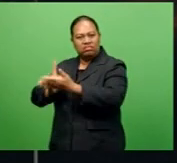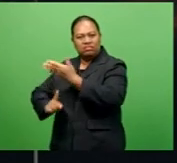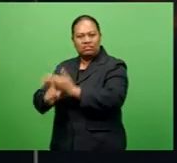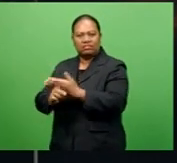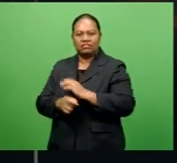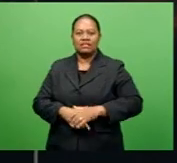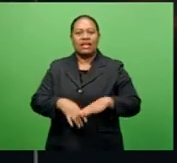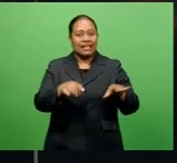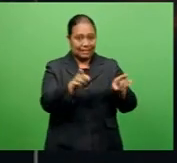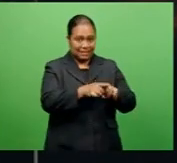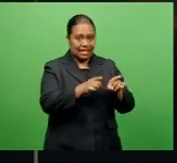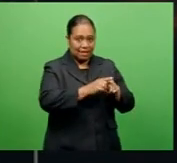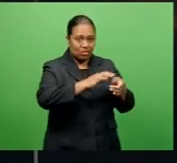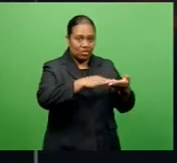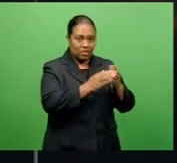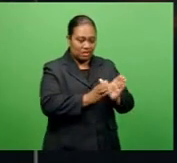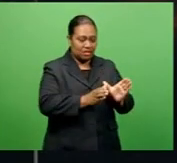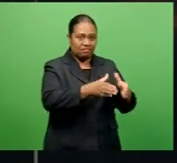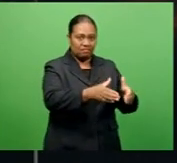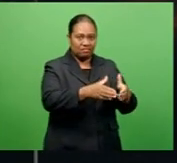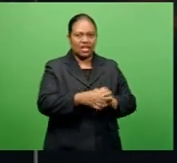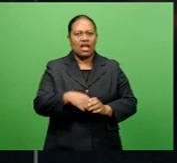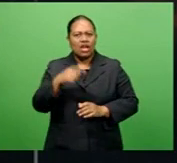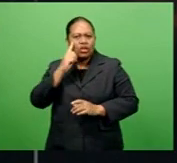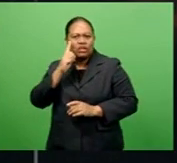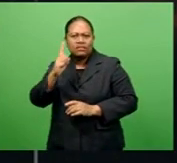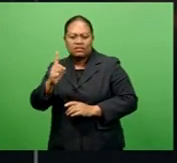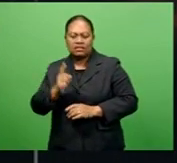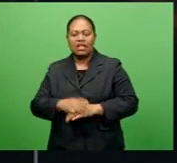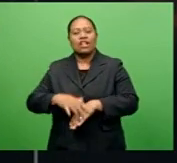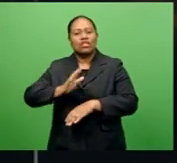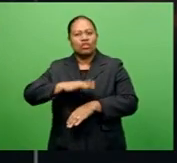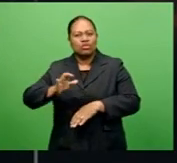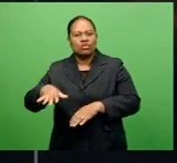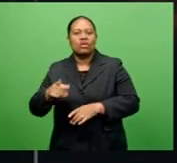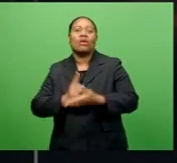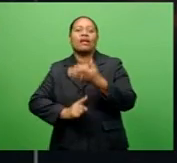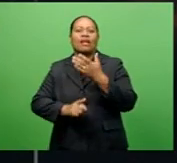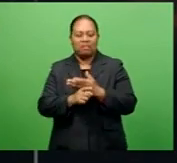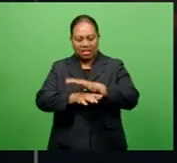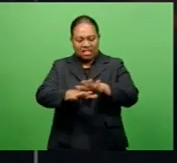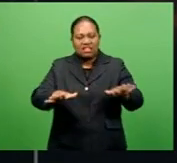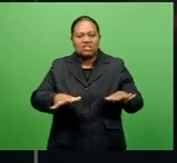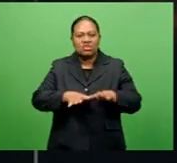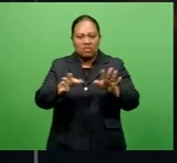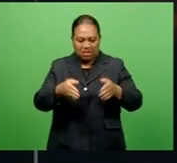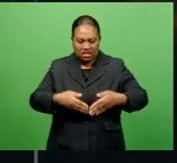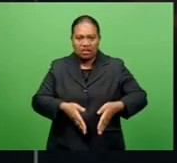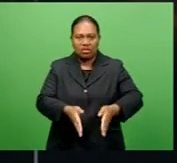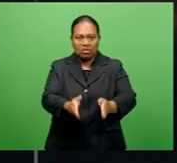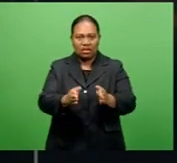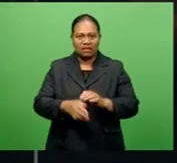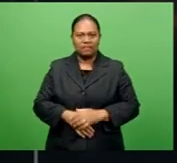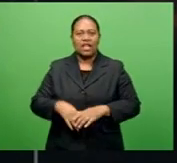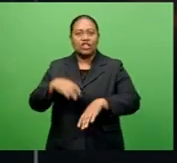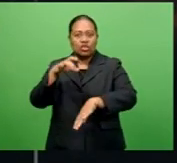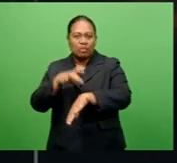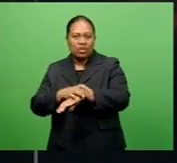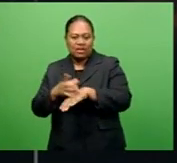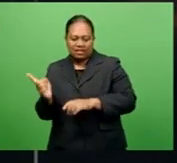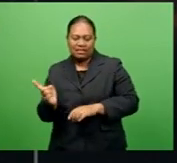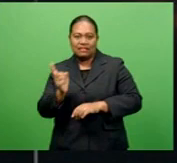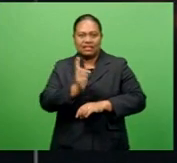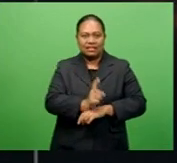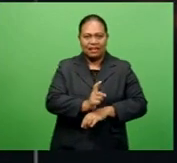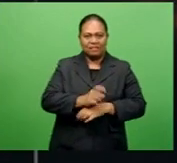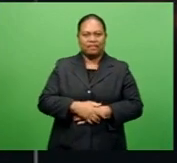same community came under the spotlight when children were spotted swimming in a nearby creek. Police had to